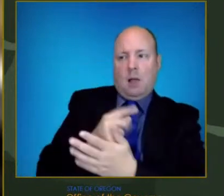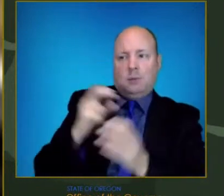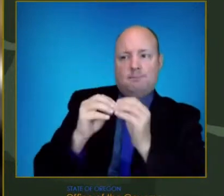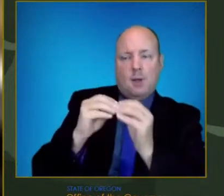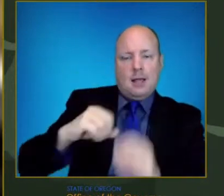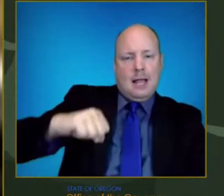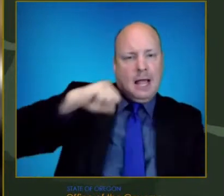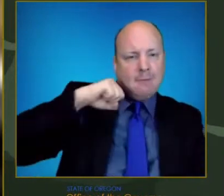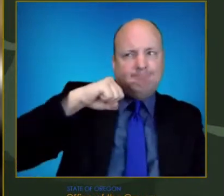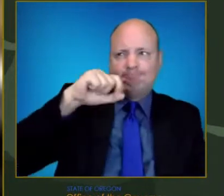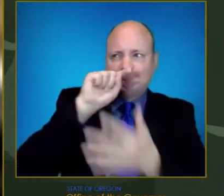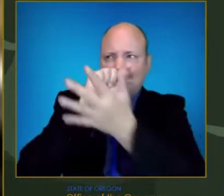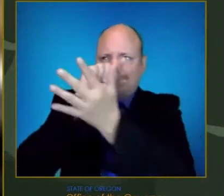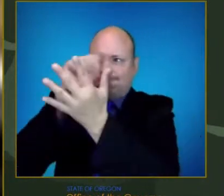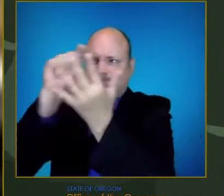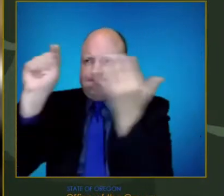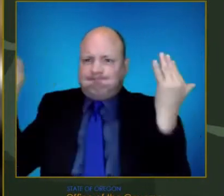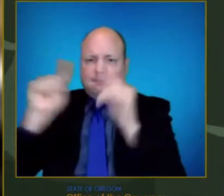to reevaluate.